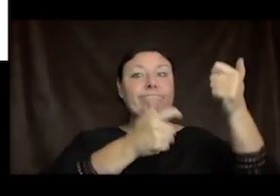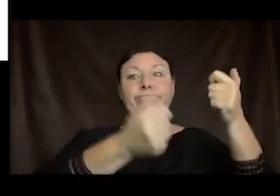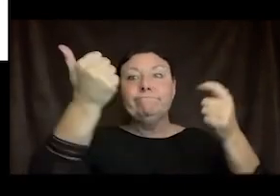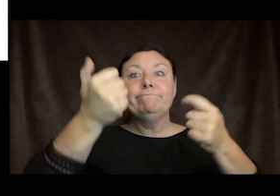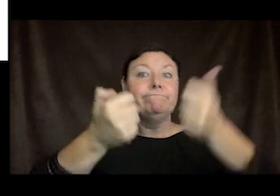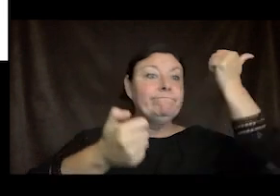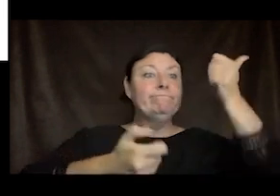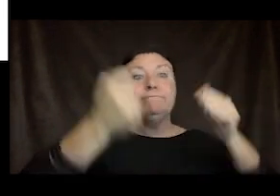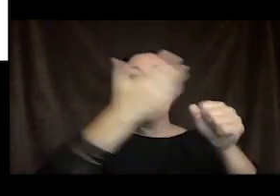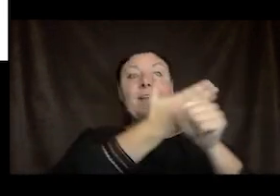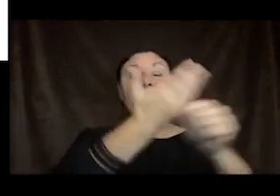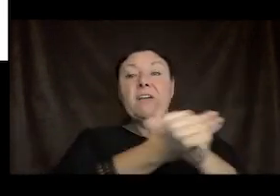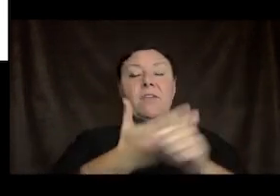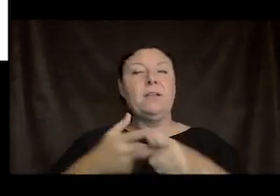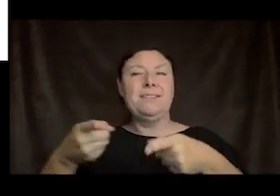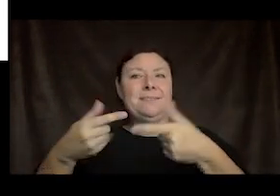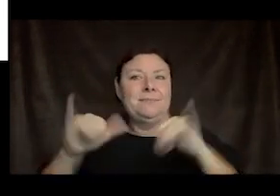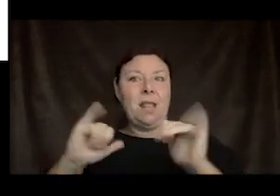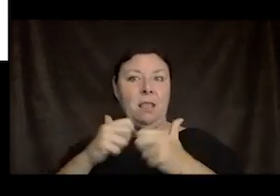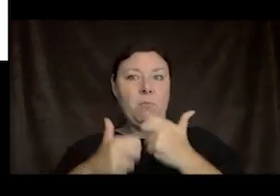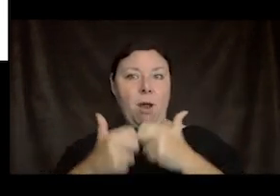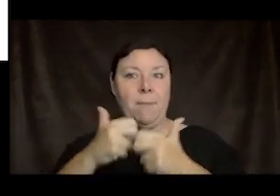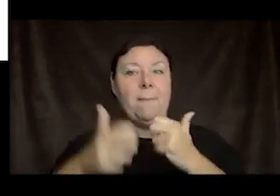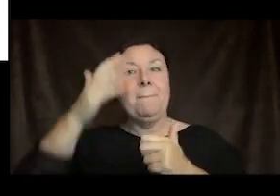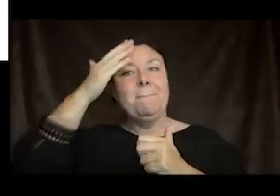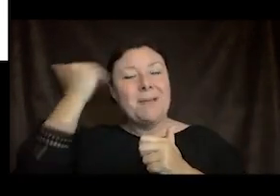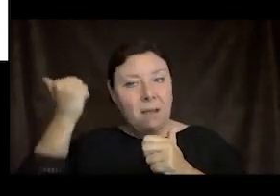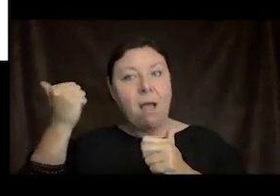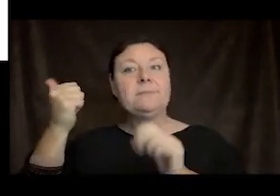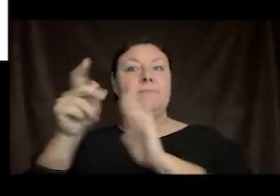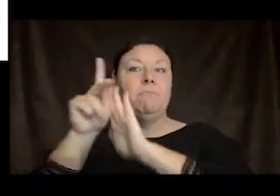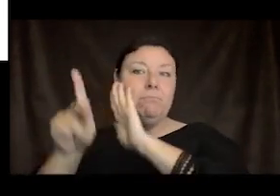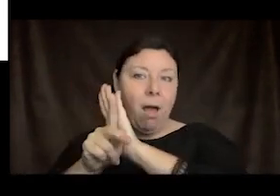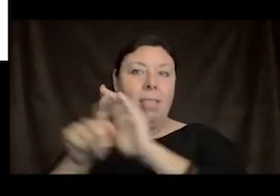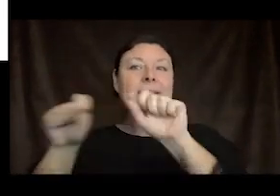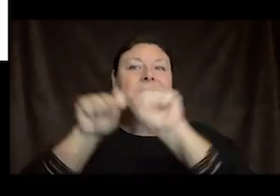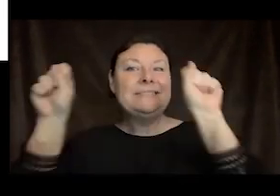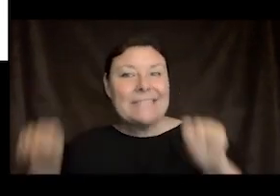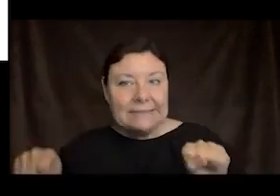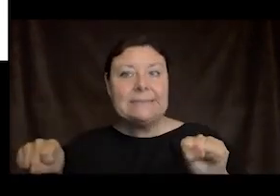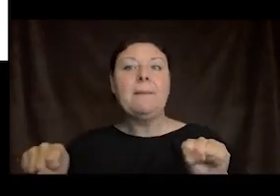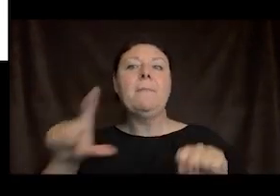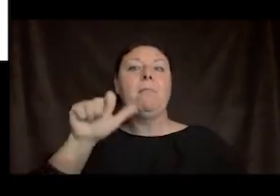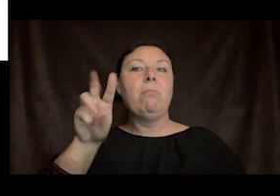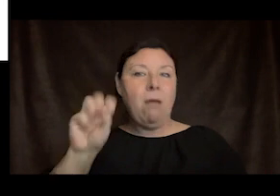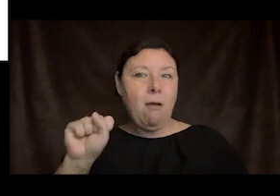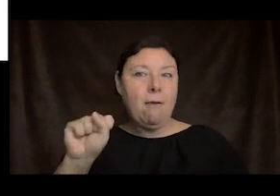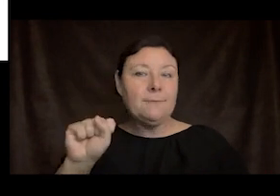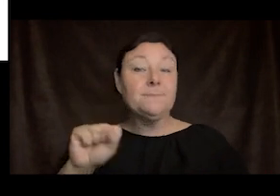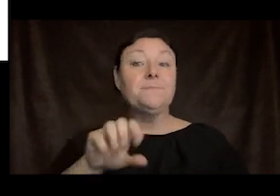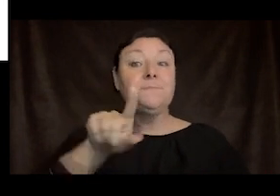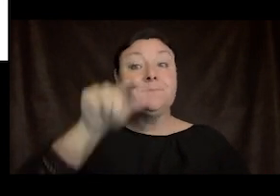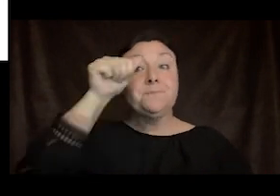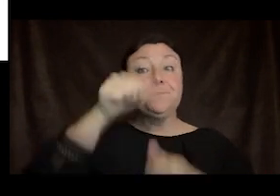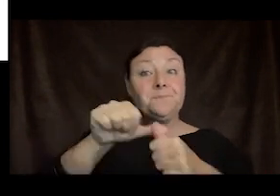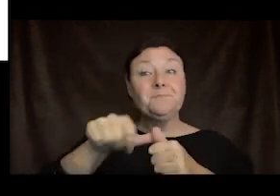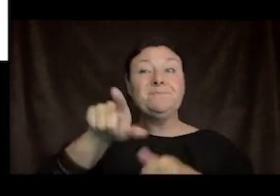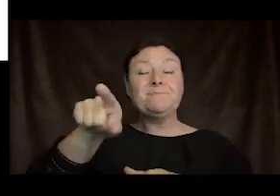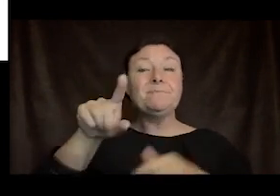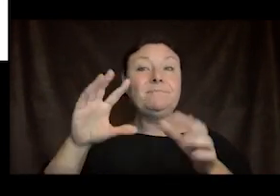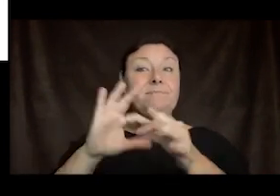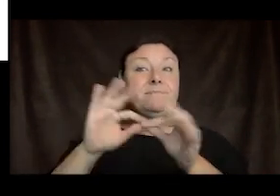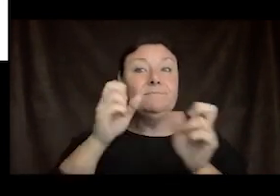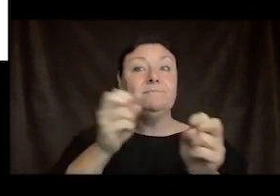you would still have the issue. Again, I refer you back to the first presentation where there's a video that you can look at